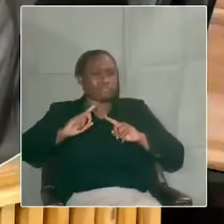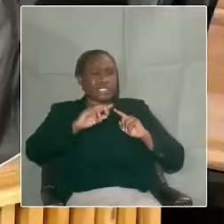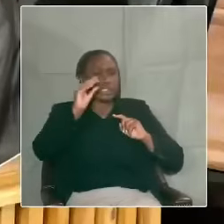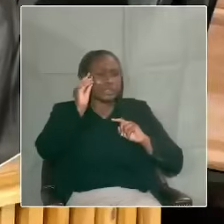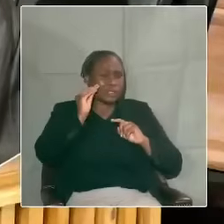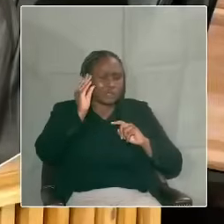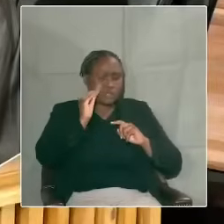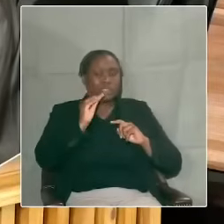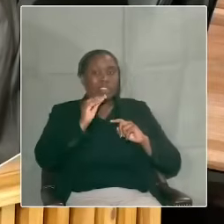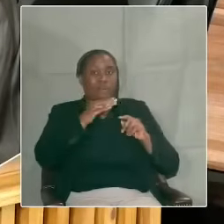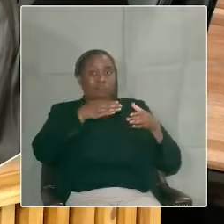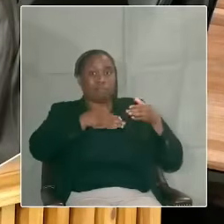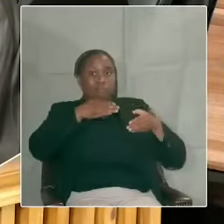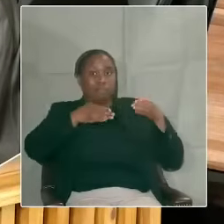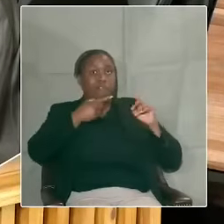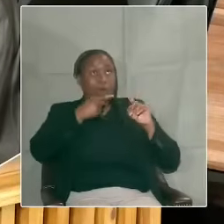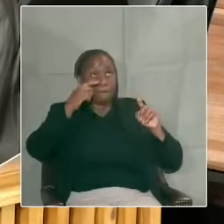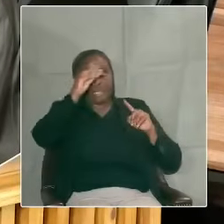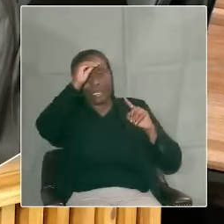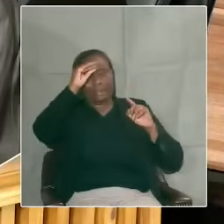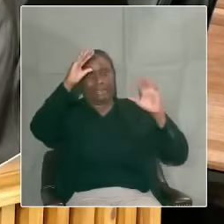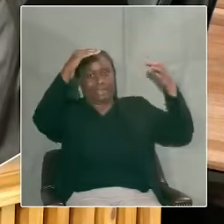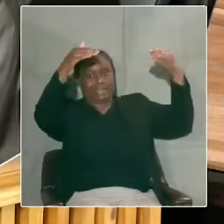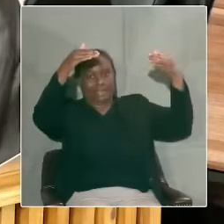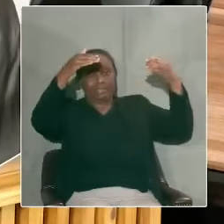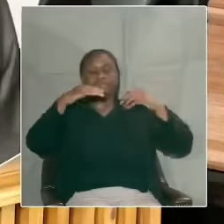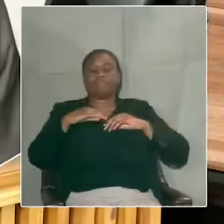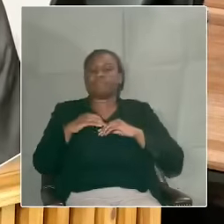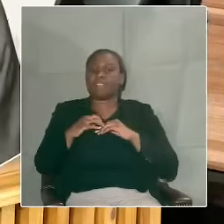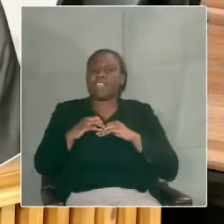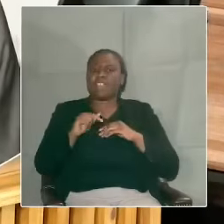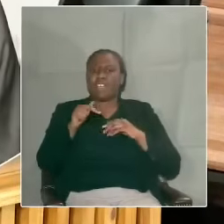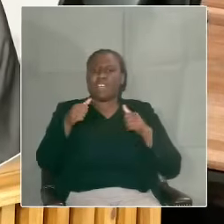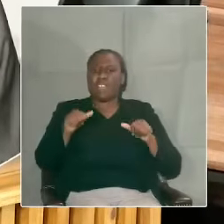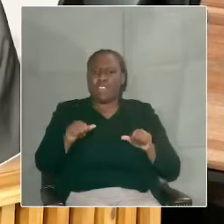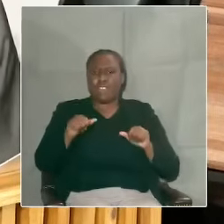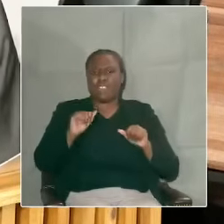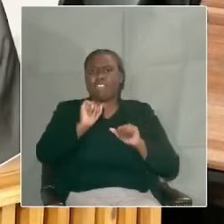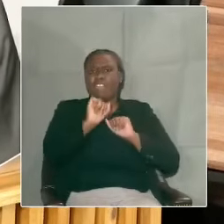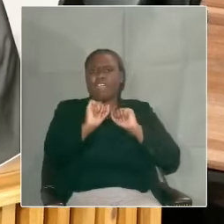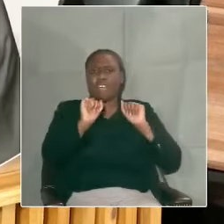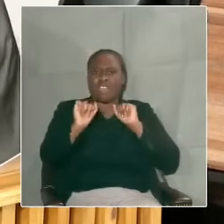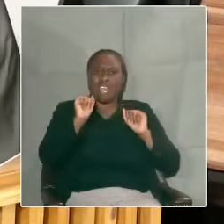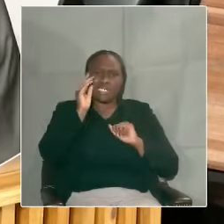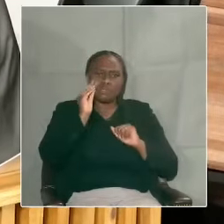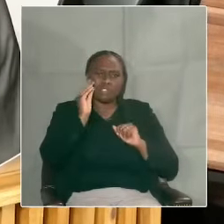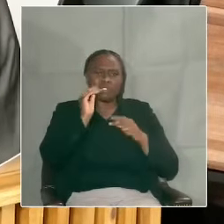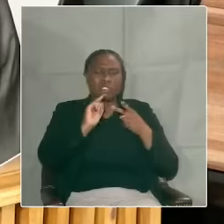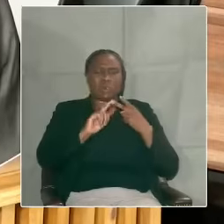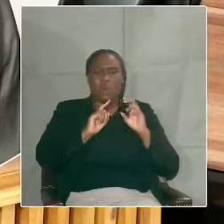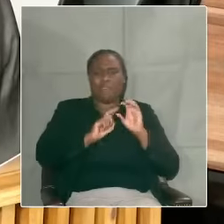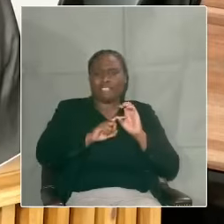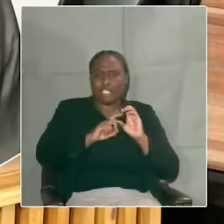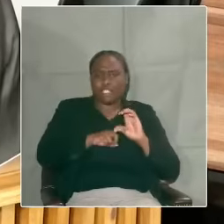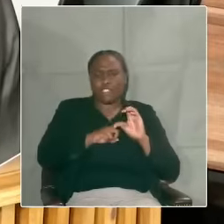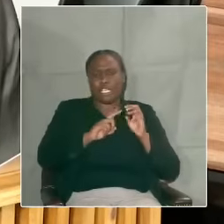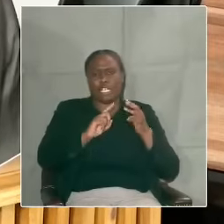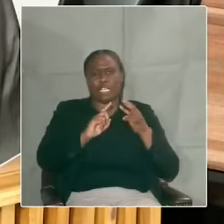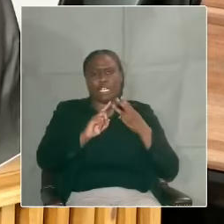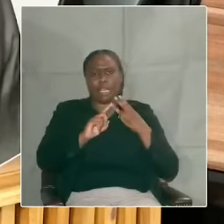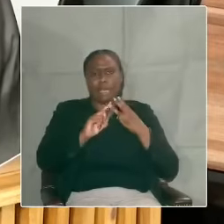the expertise. Correct. I don't think we need to get into those details, but proceed underneath